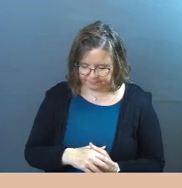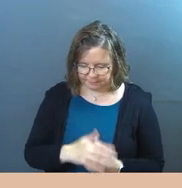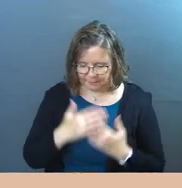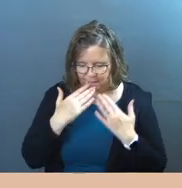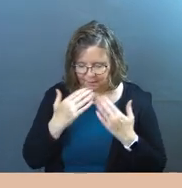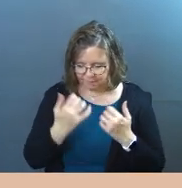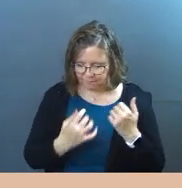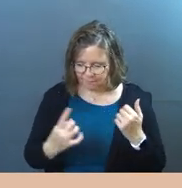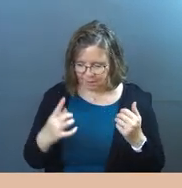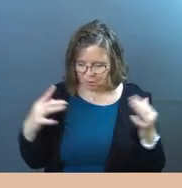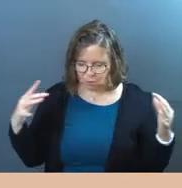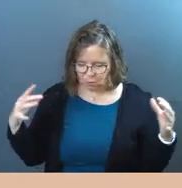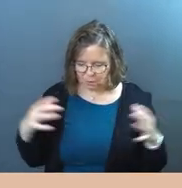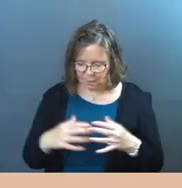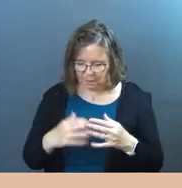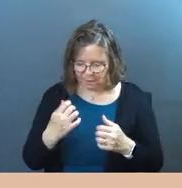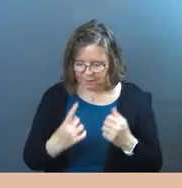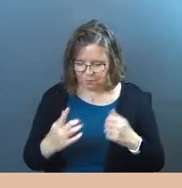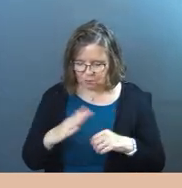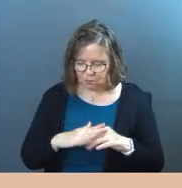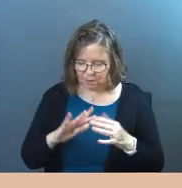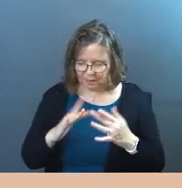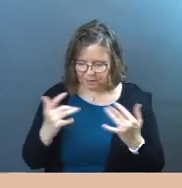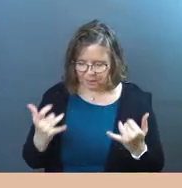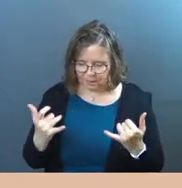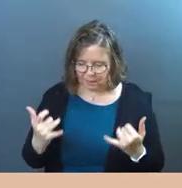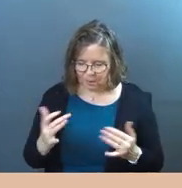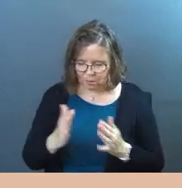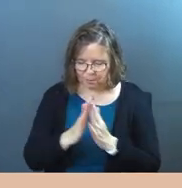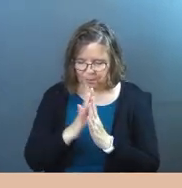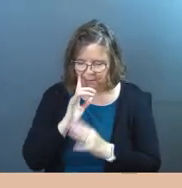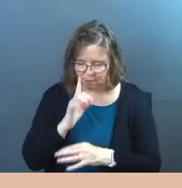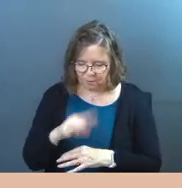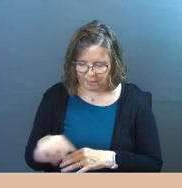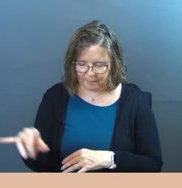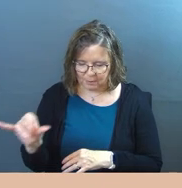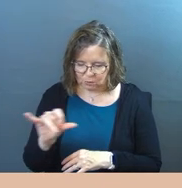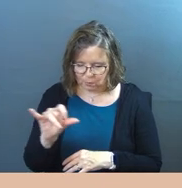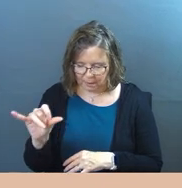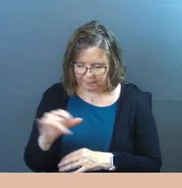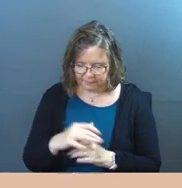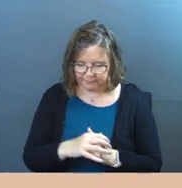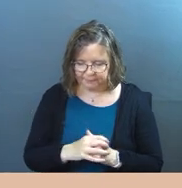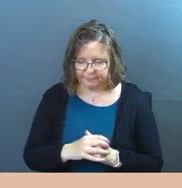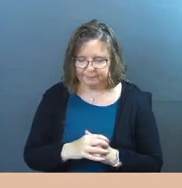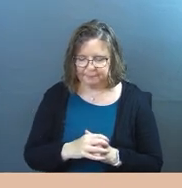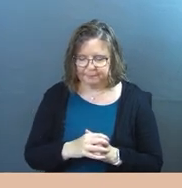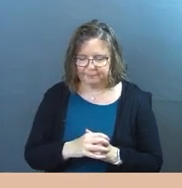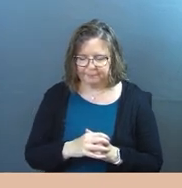thank you for everyone that you've gathered, everybody that's online right now. God, we're praying for them as well.